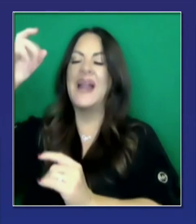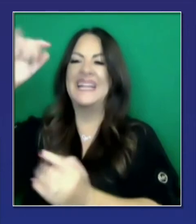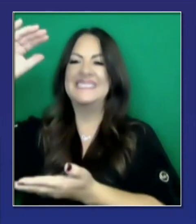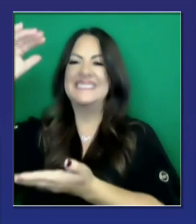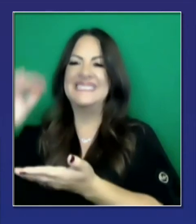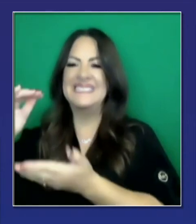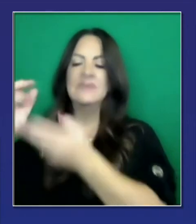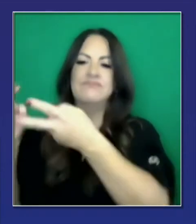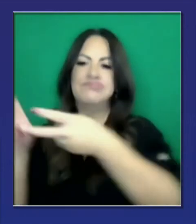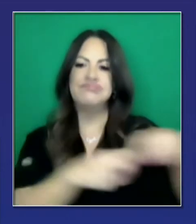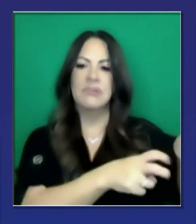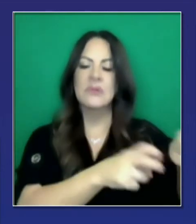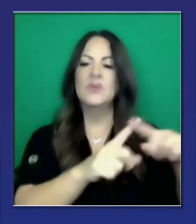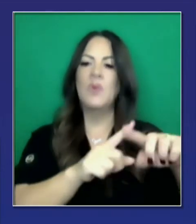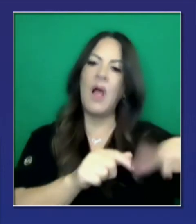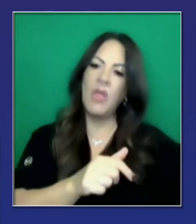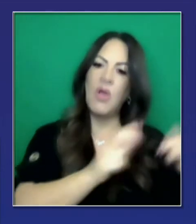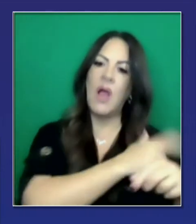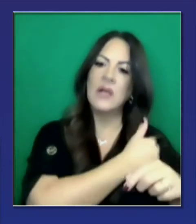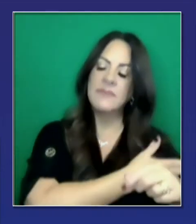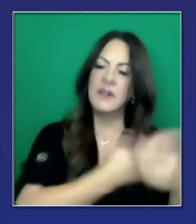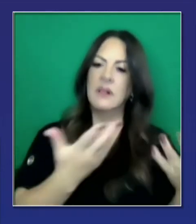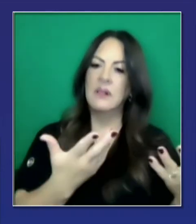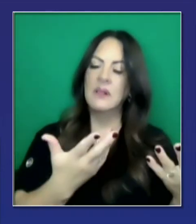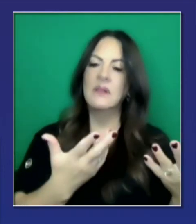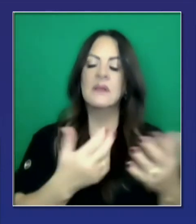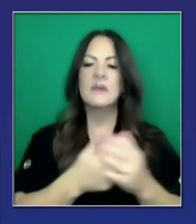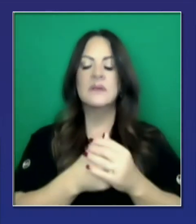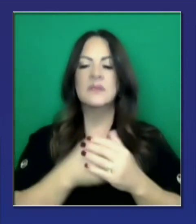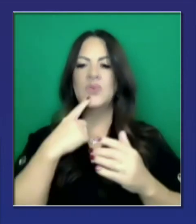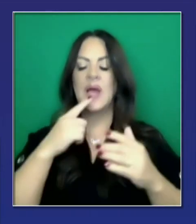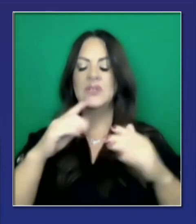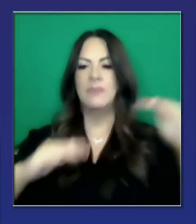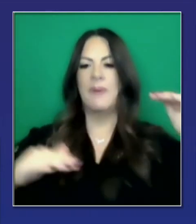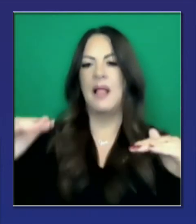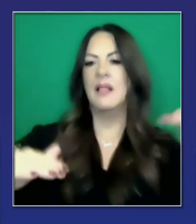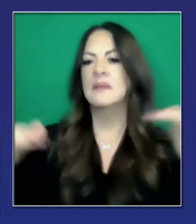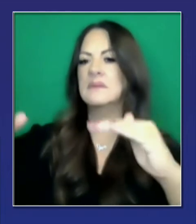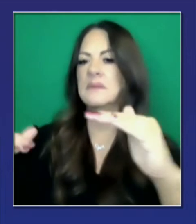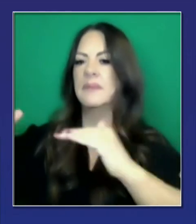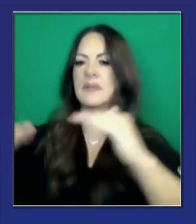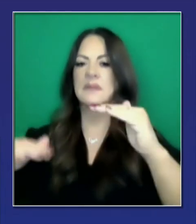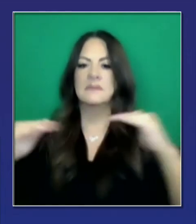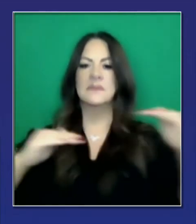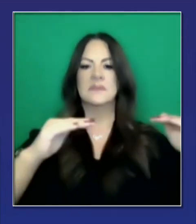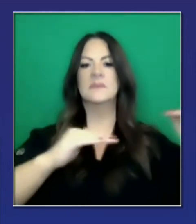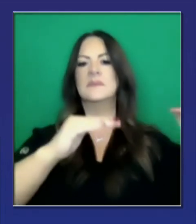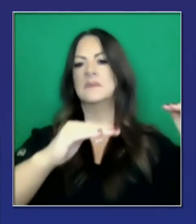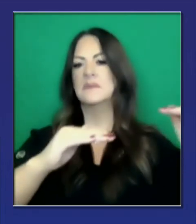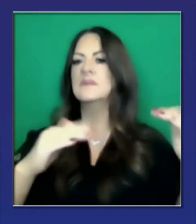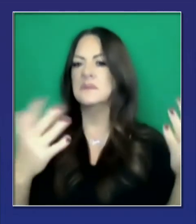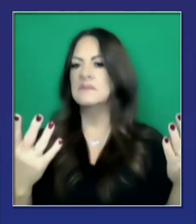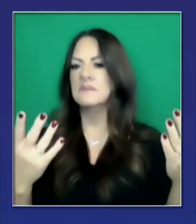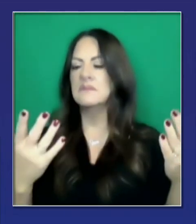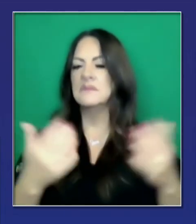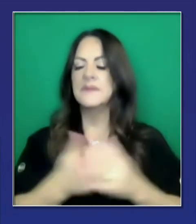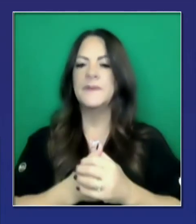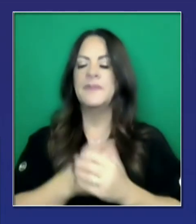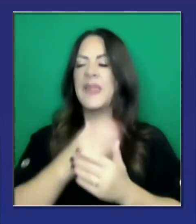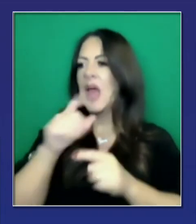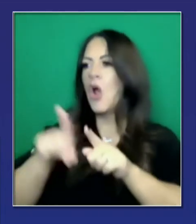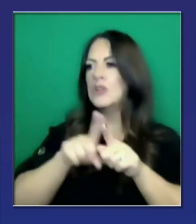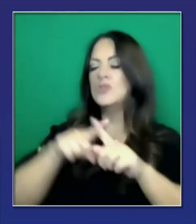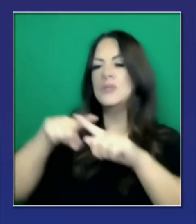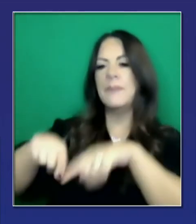coordinated and collaborative manner, not just within the county, but more regional and obviously with the state, and drawing down our federal partnerships. We're